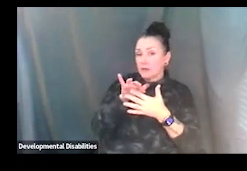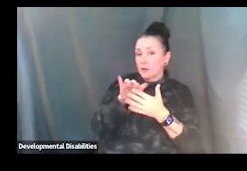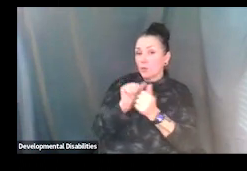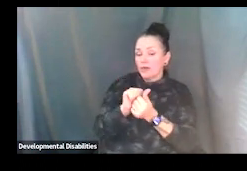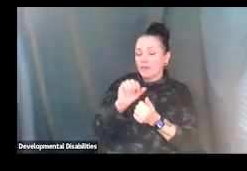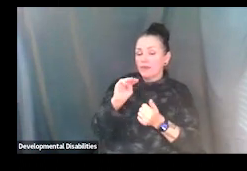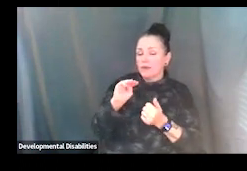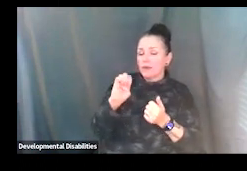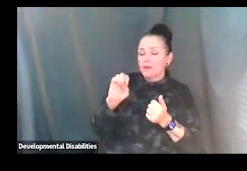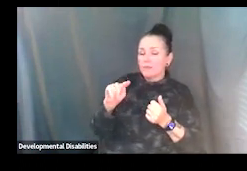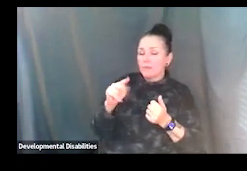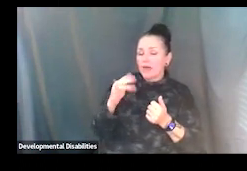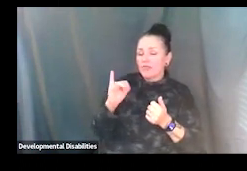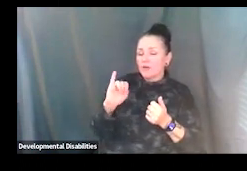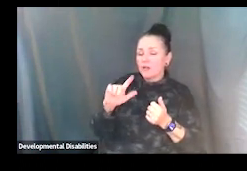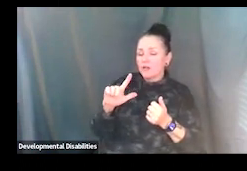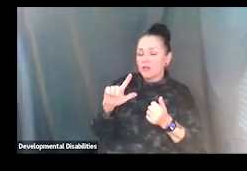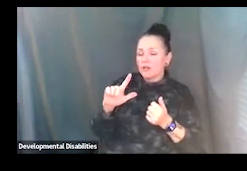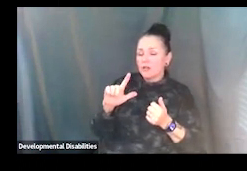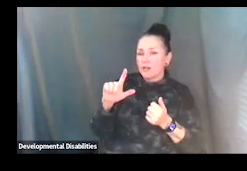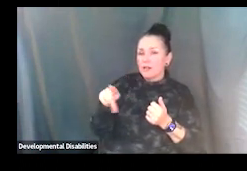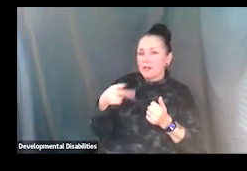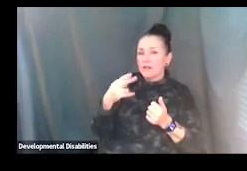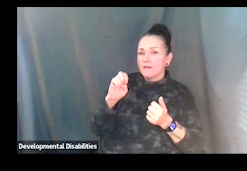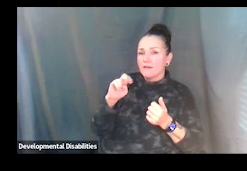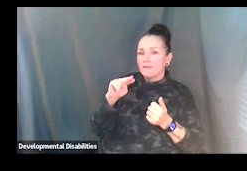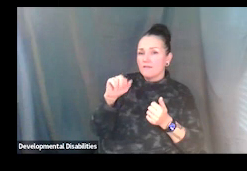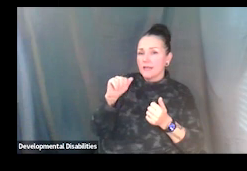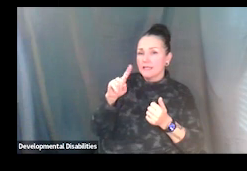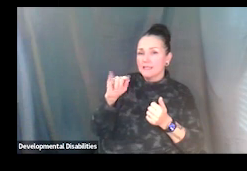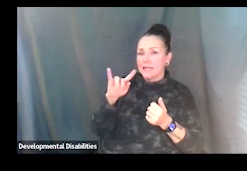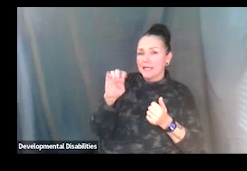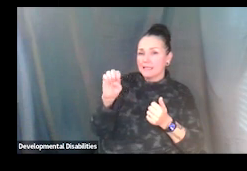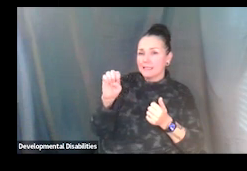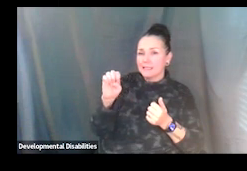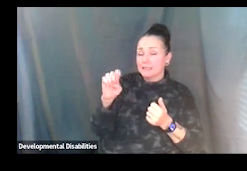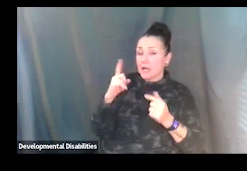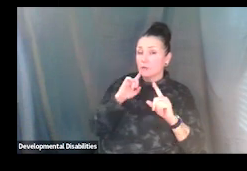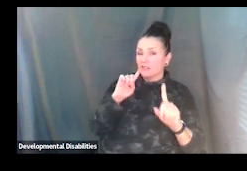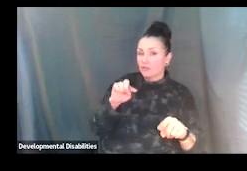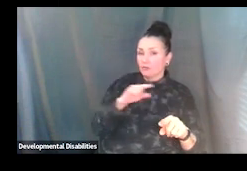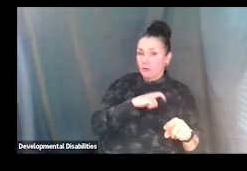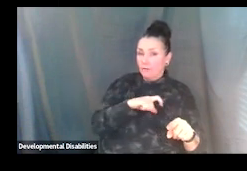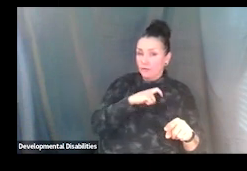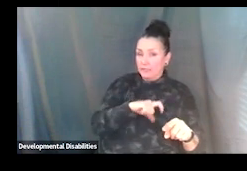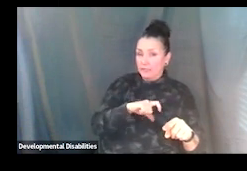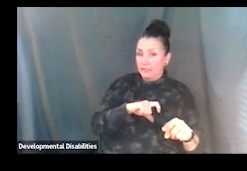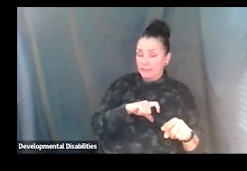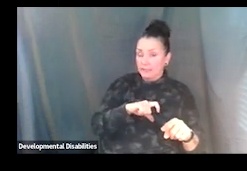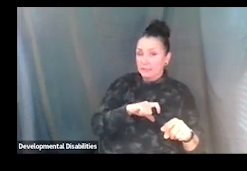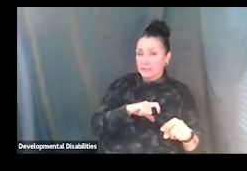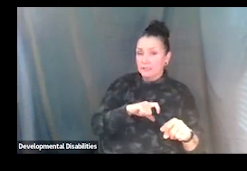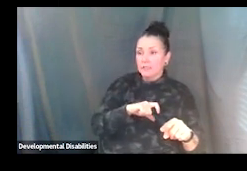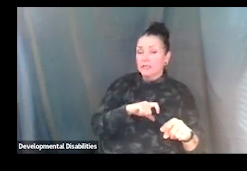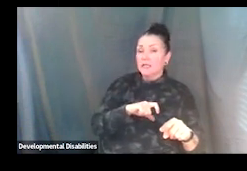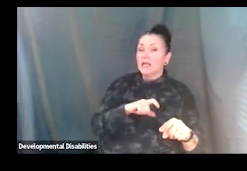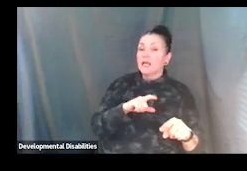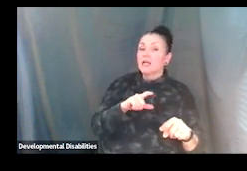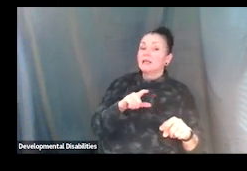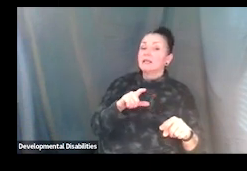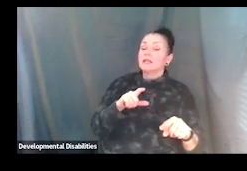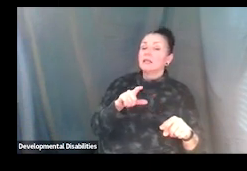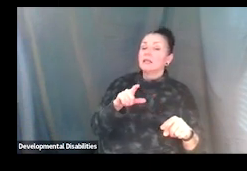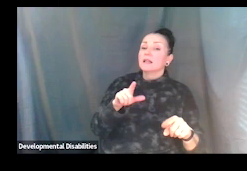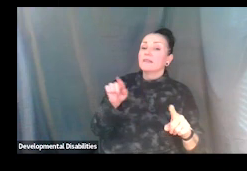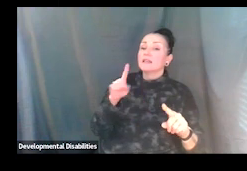autism, I was at a conference that was being presented, and one of the people in the audience said, that the side effect profile looks very much like what you might see in